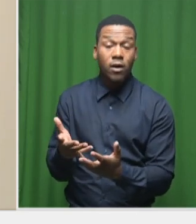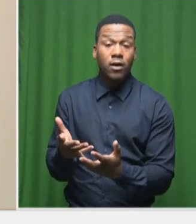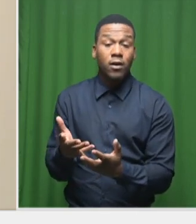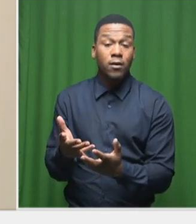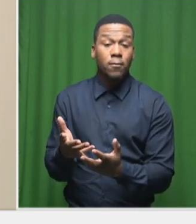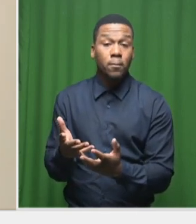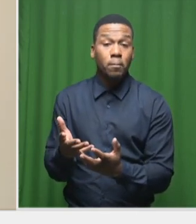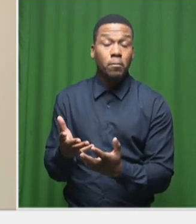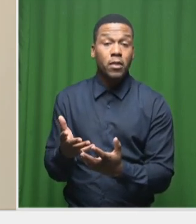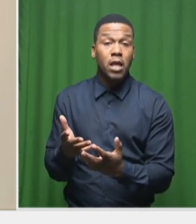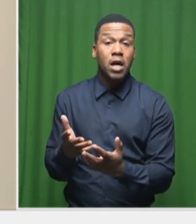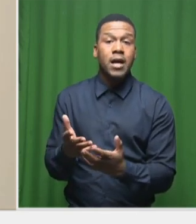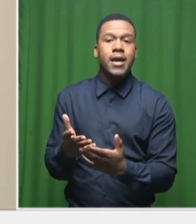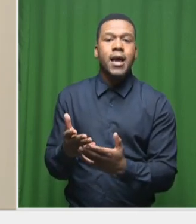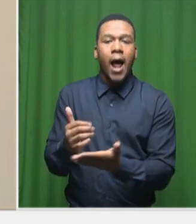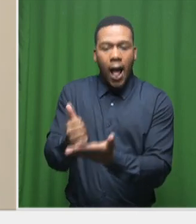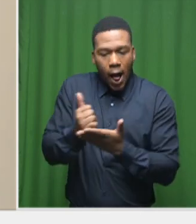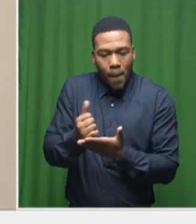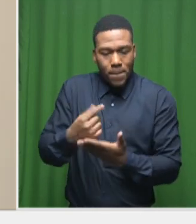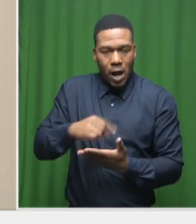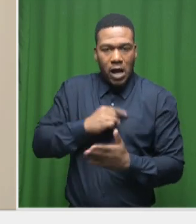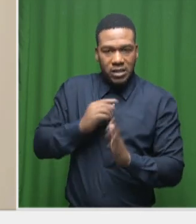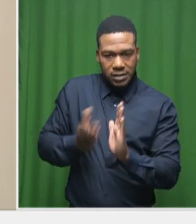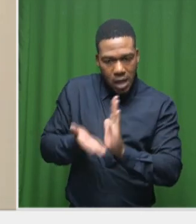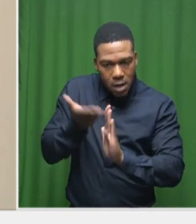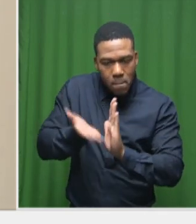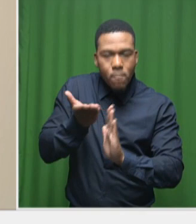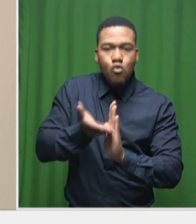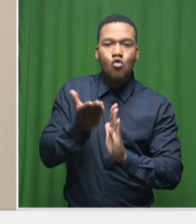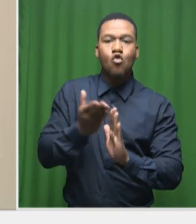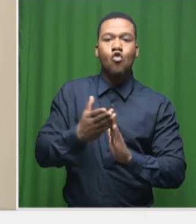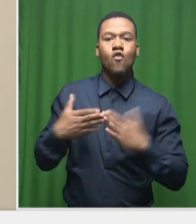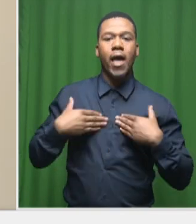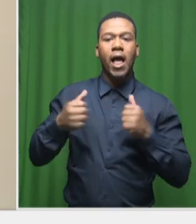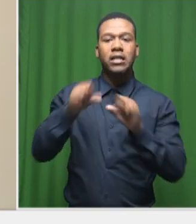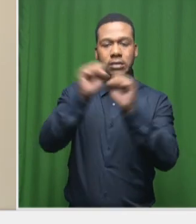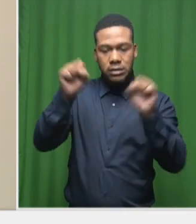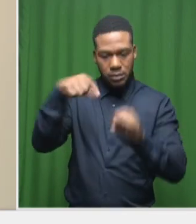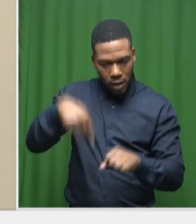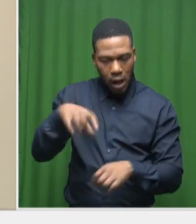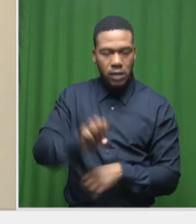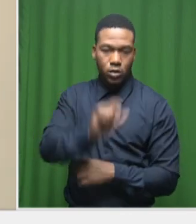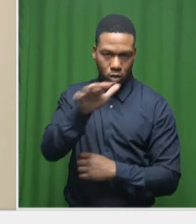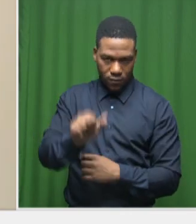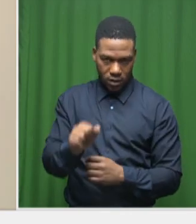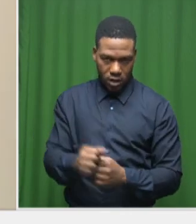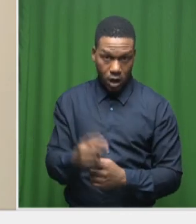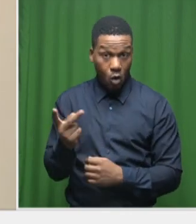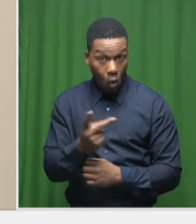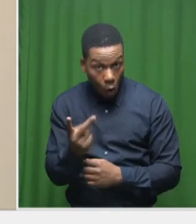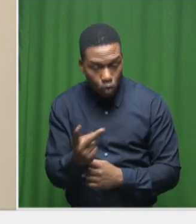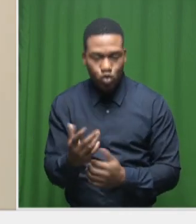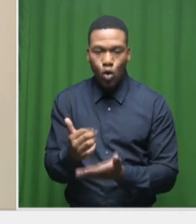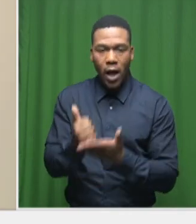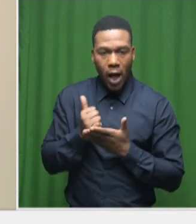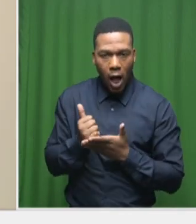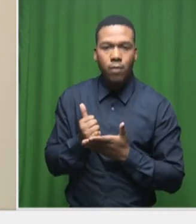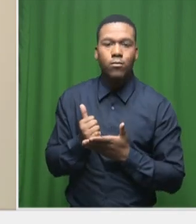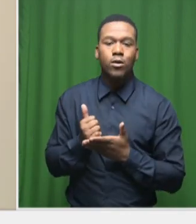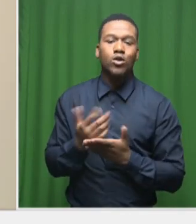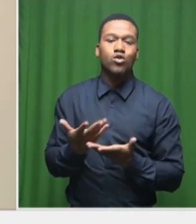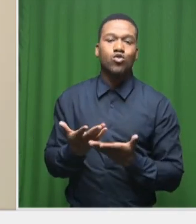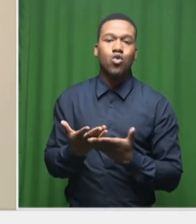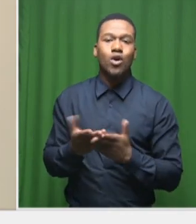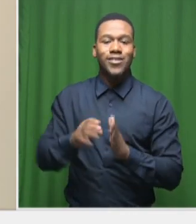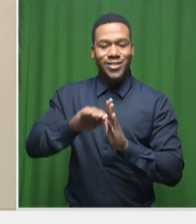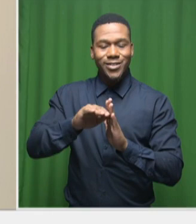it can help to improve the health system in South Africa, but most importantly, help to reduce also the burden